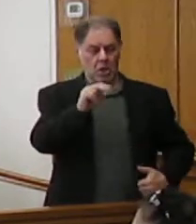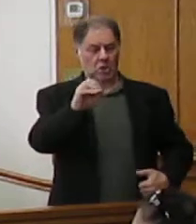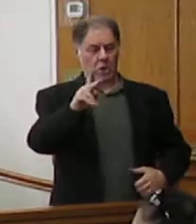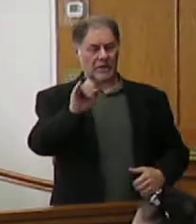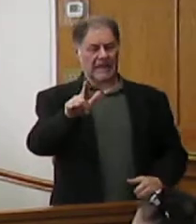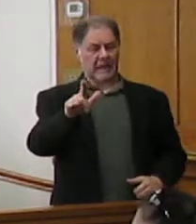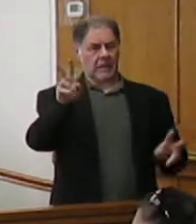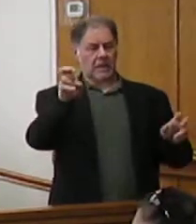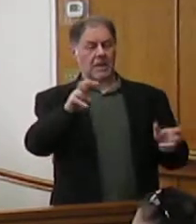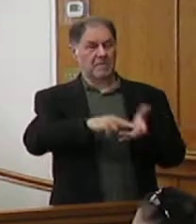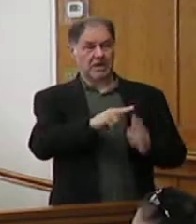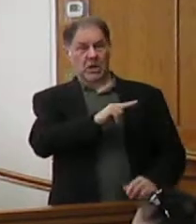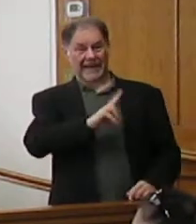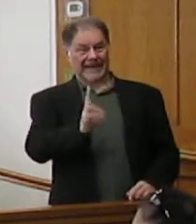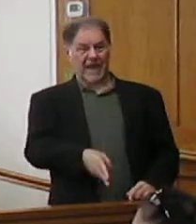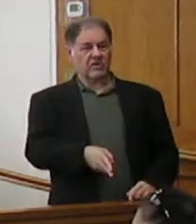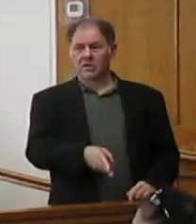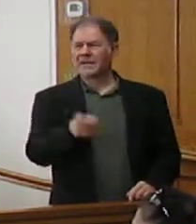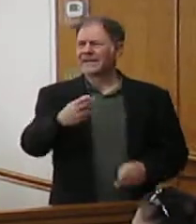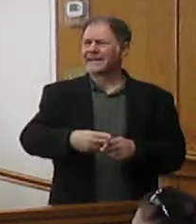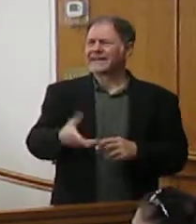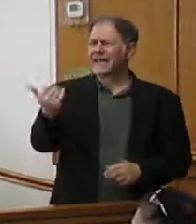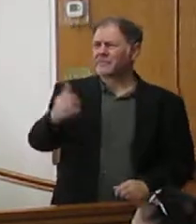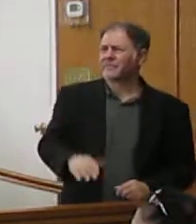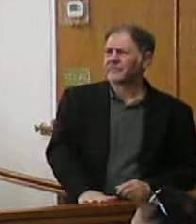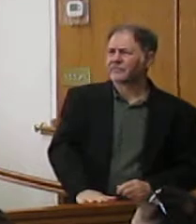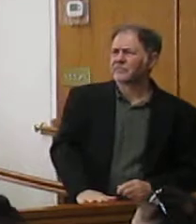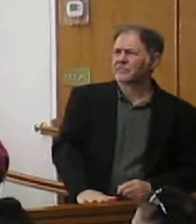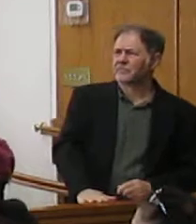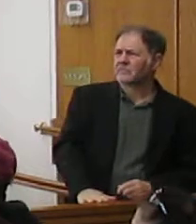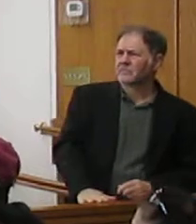kill is not, no kill. If you want to get up and state your name, we will.